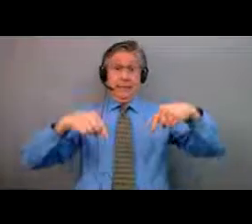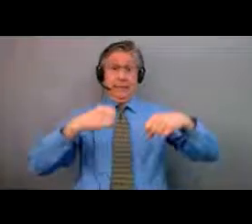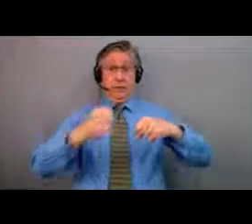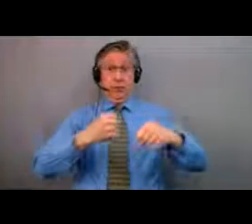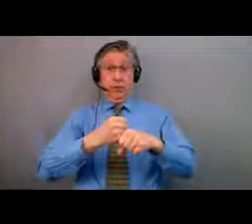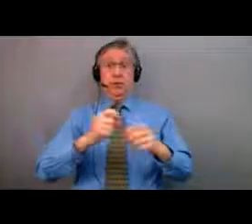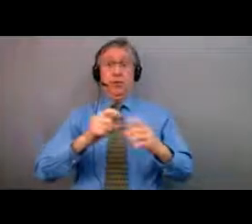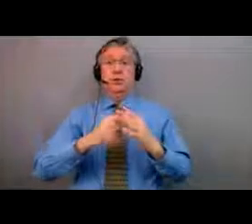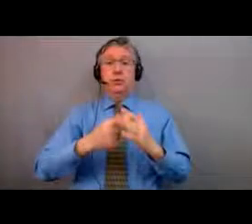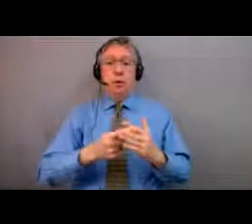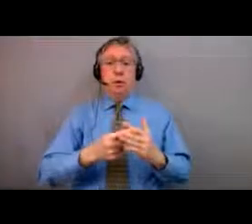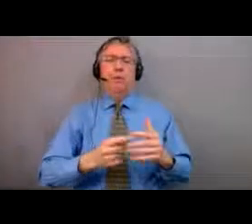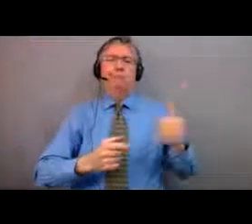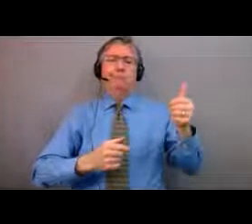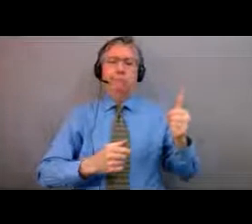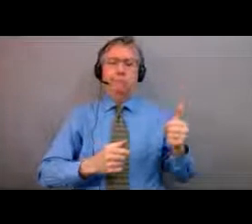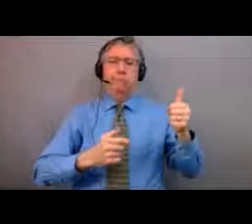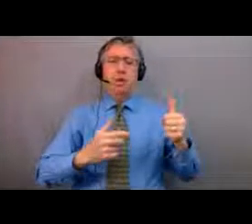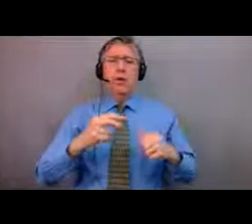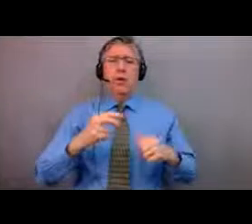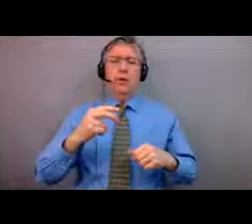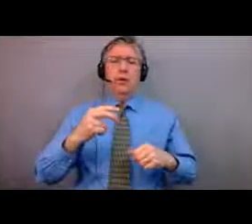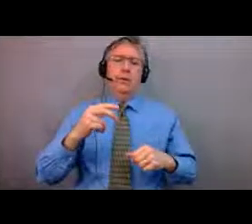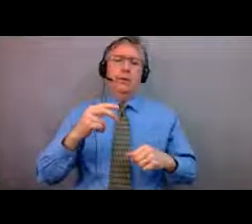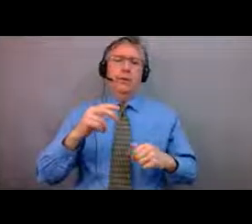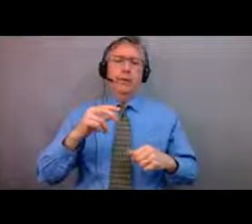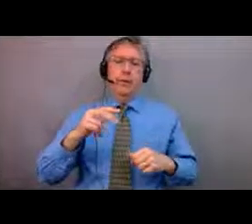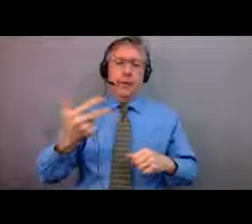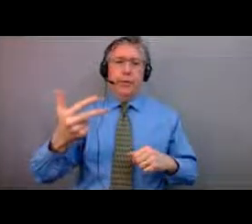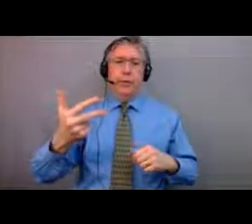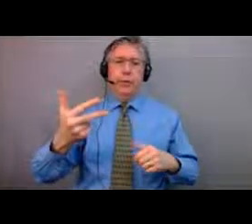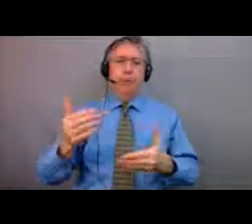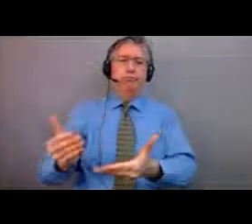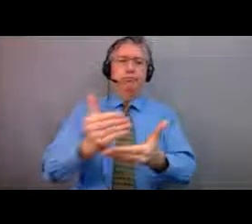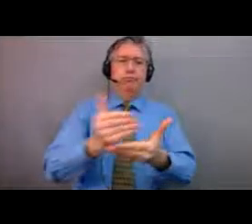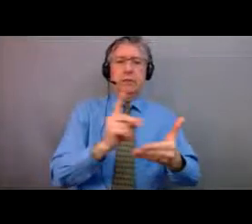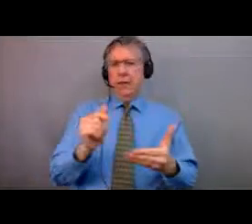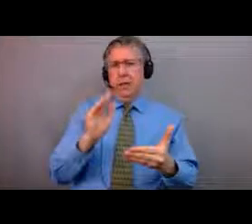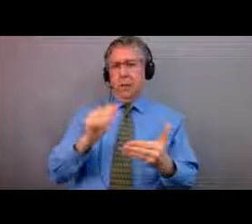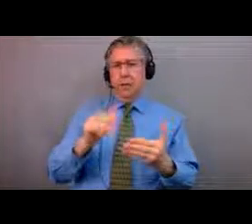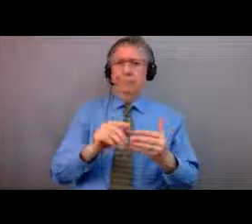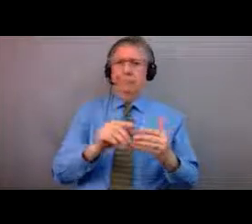decade analysis of the data sets. Next slide, please.